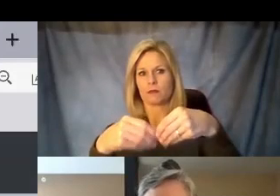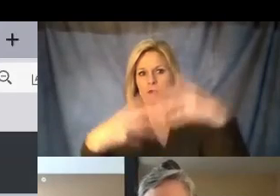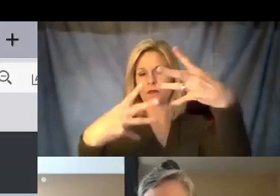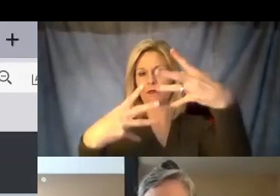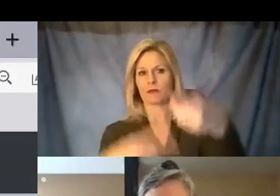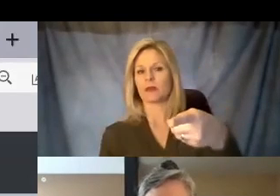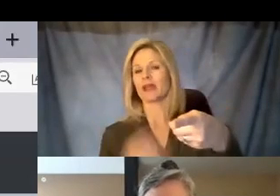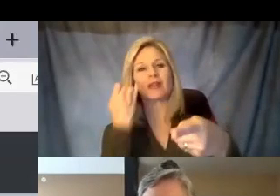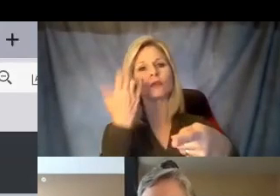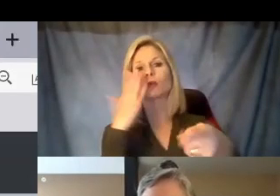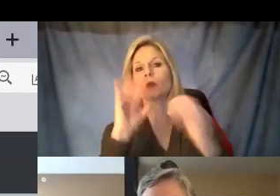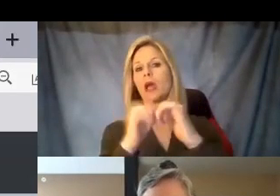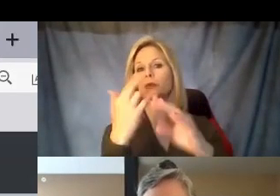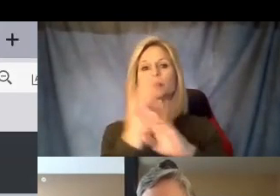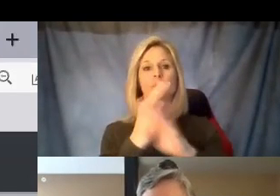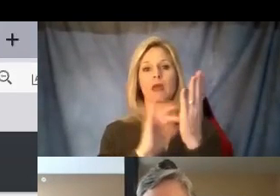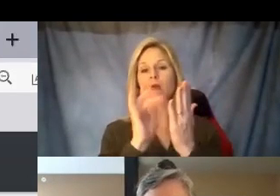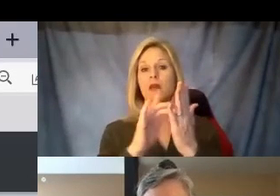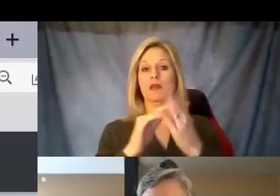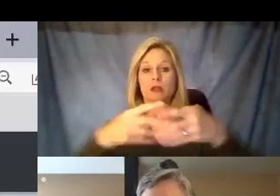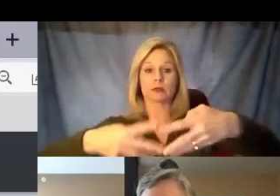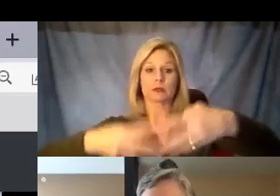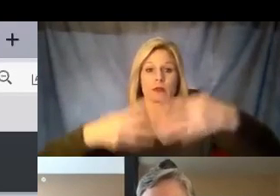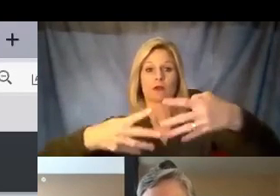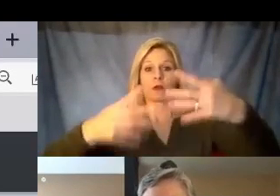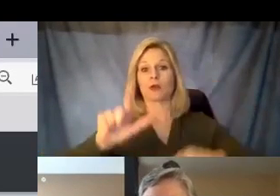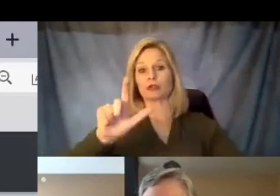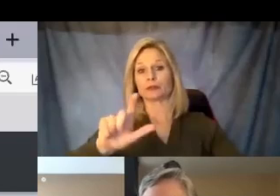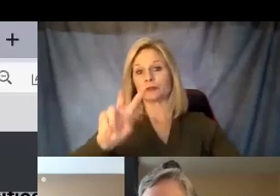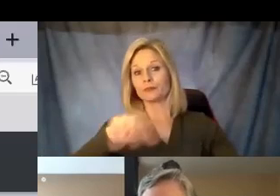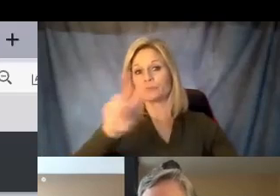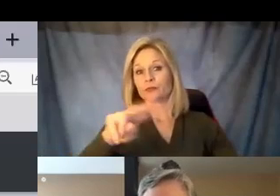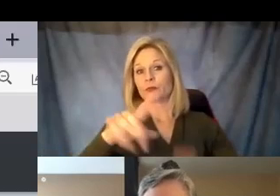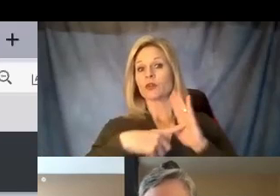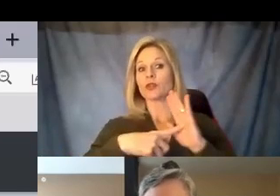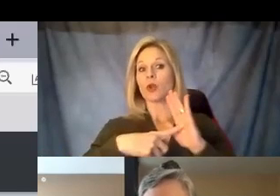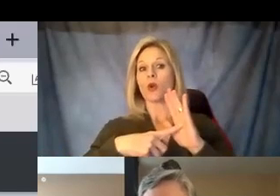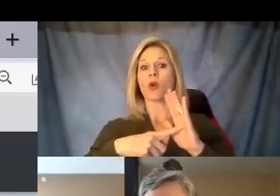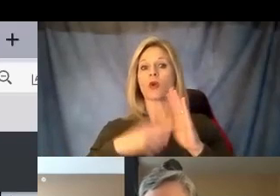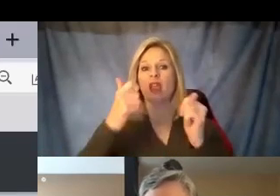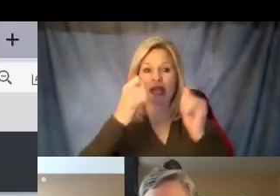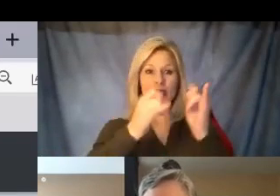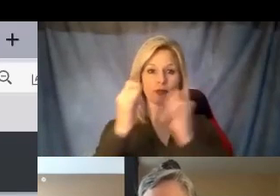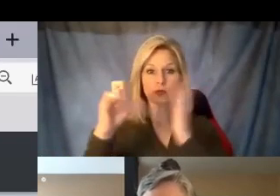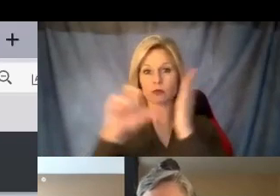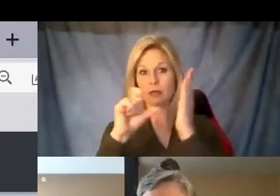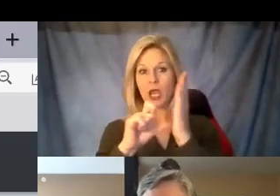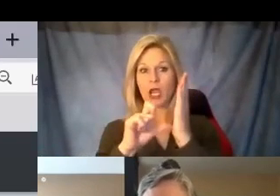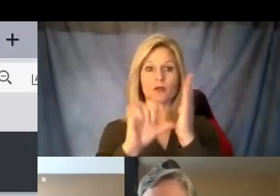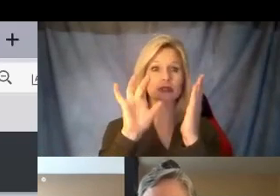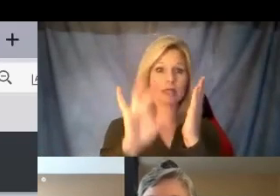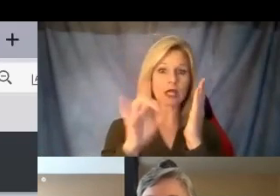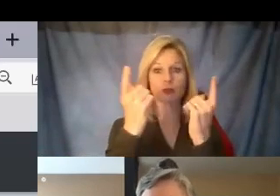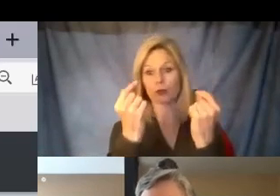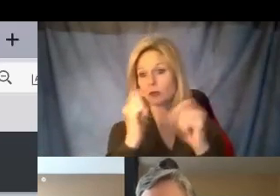use an iPad and you just scroll down, you can just scroll a little bit, then it's going to show you page by page what to touch, how to set